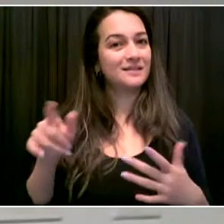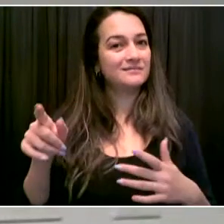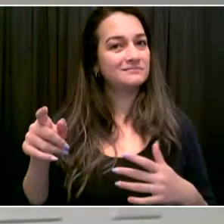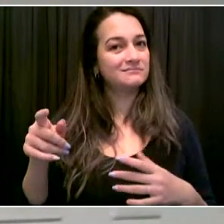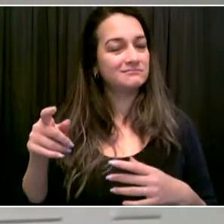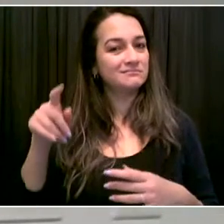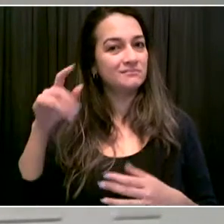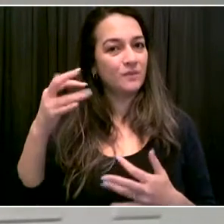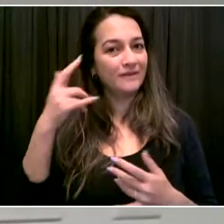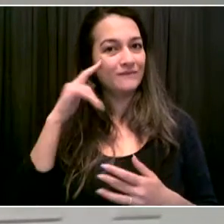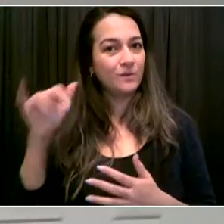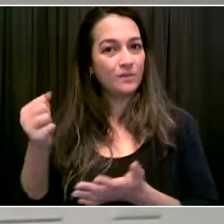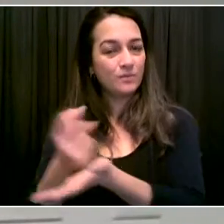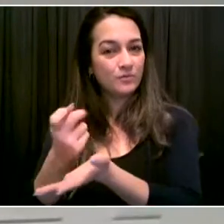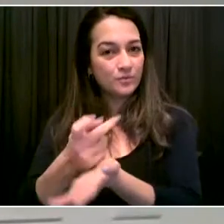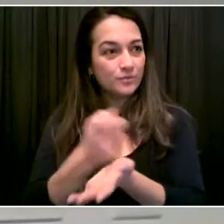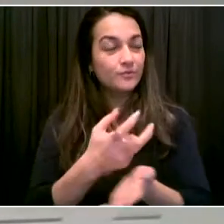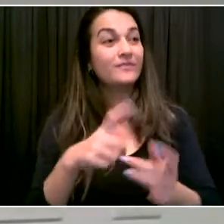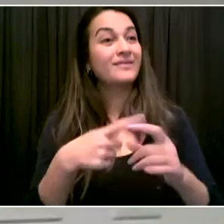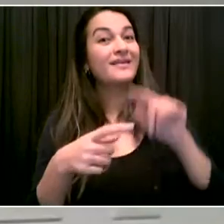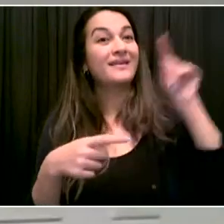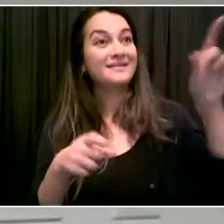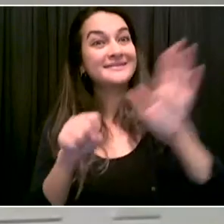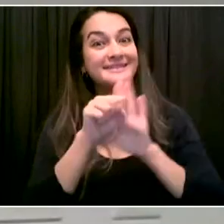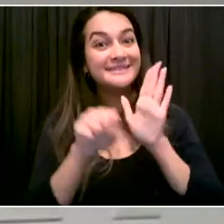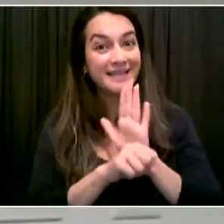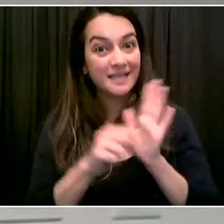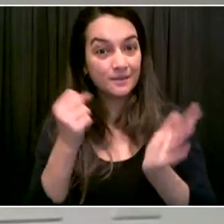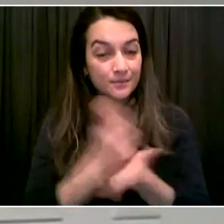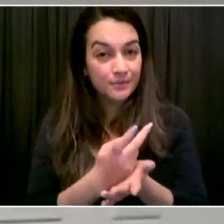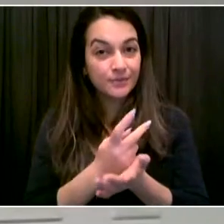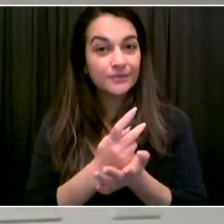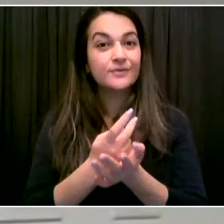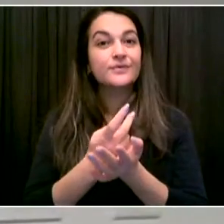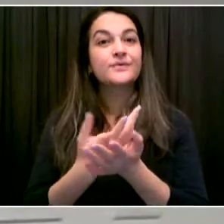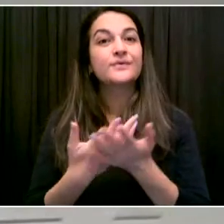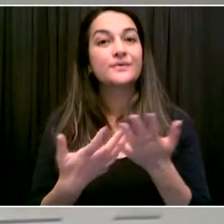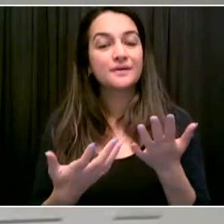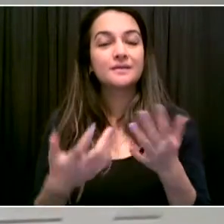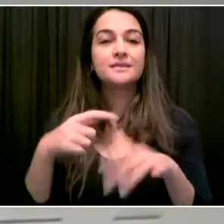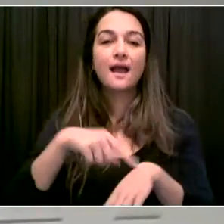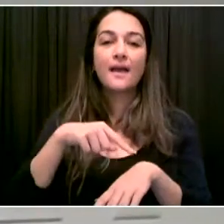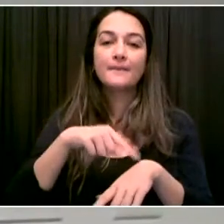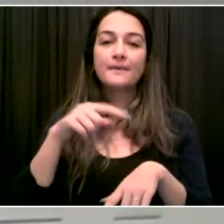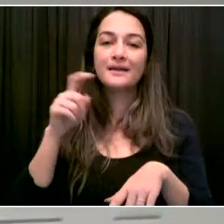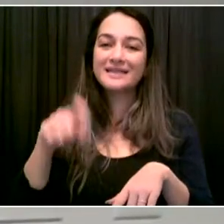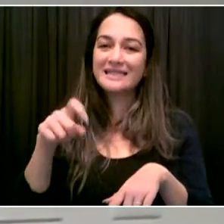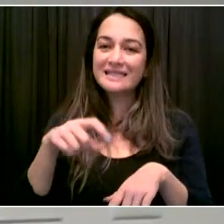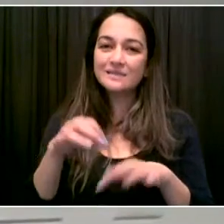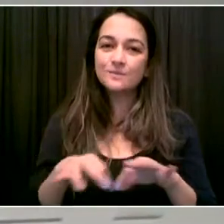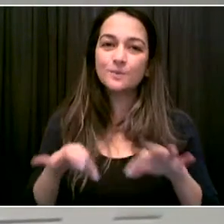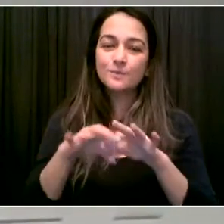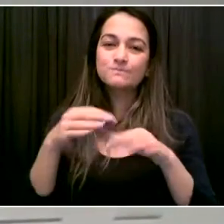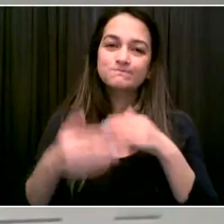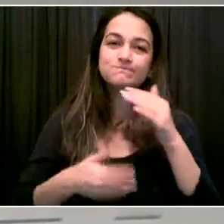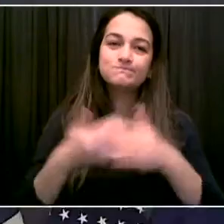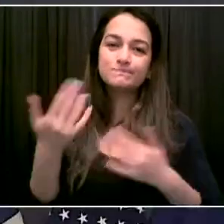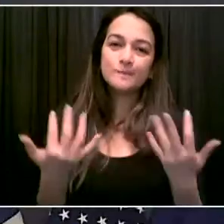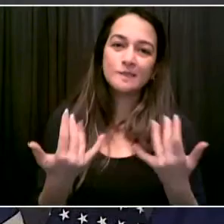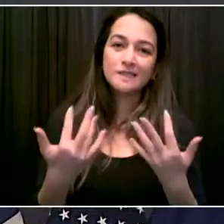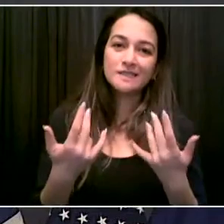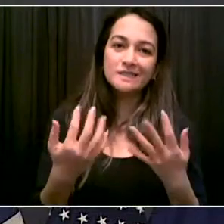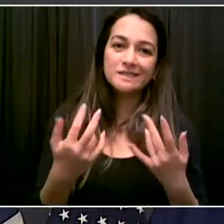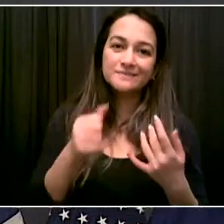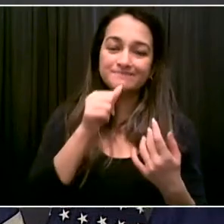doing the absolute prudent thing, the right thing, and I'm really proud of this effort. Thank you. Go ahead,